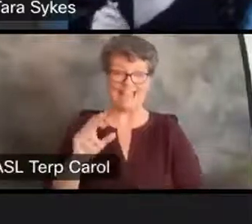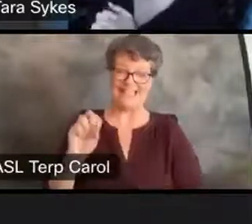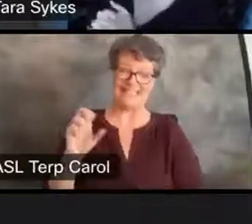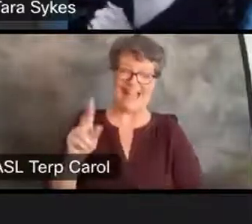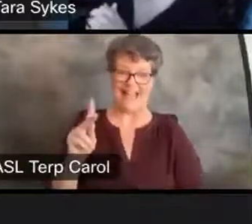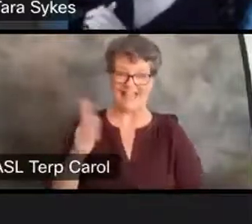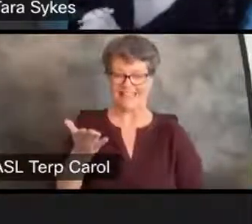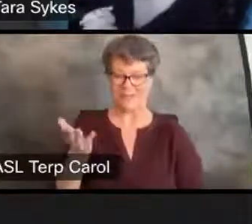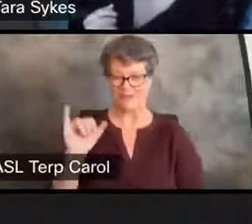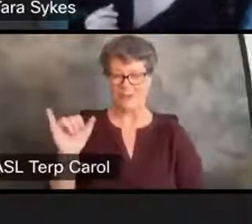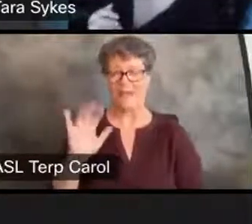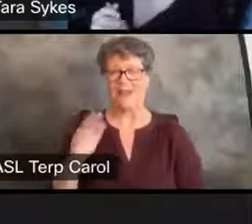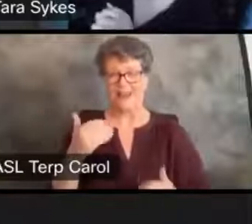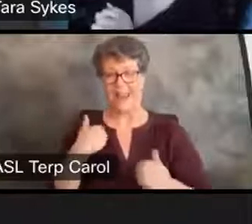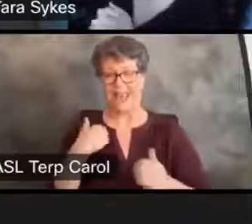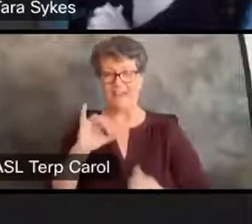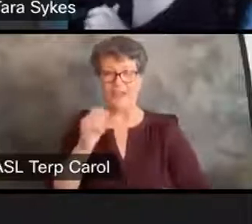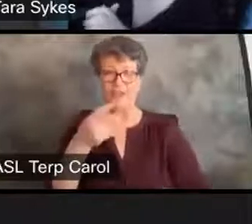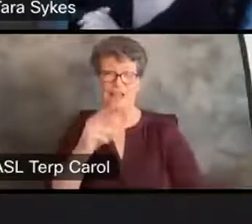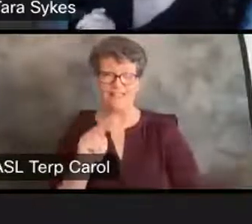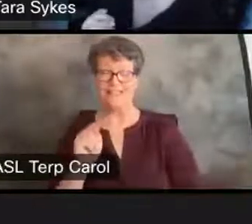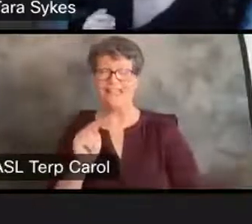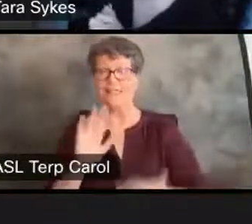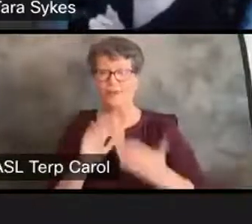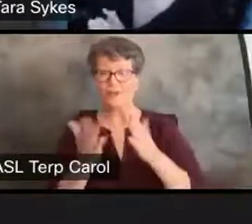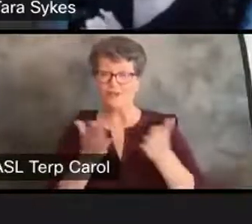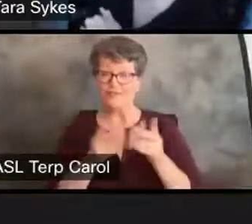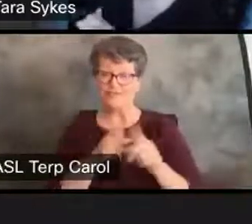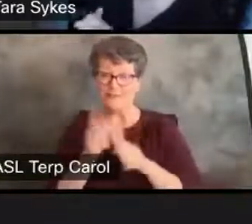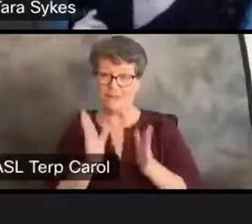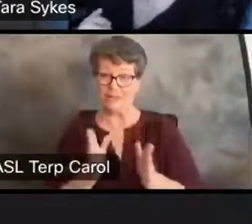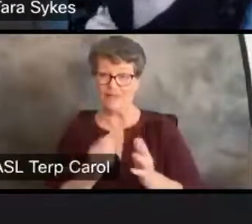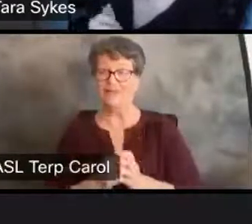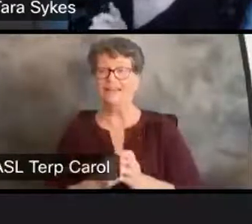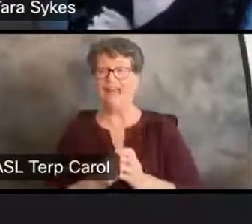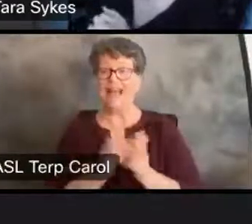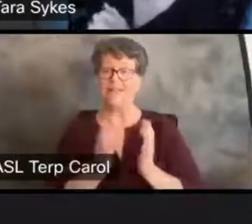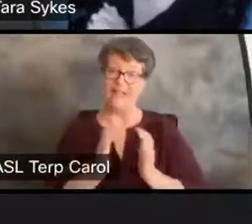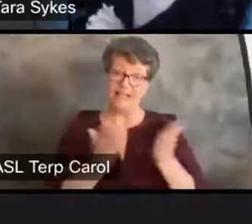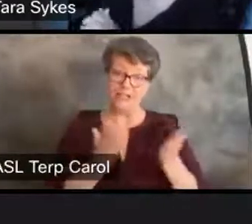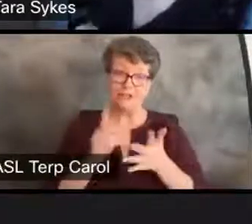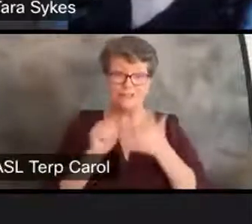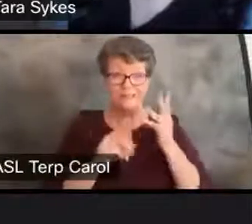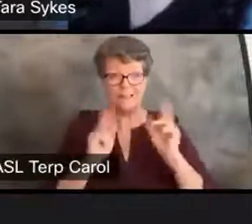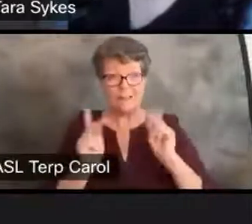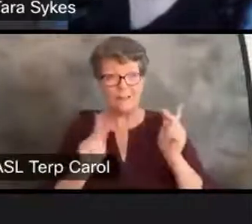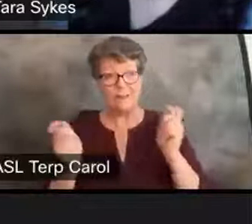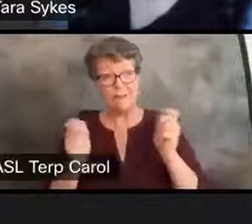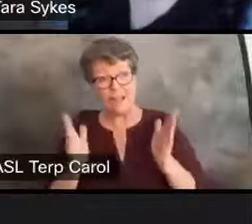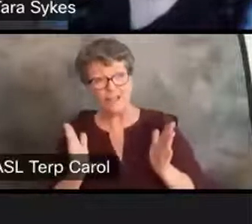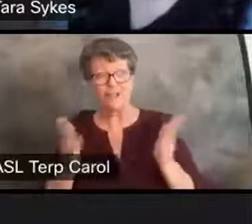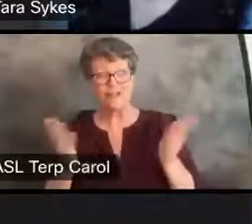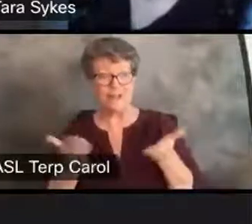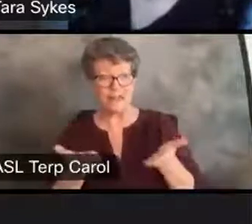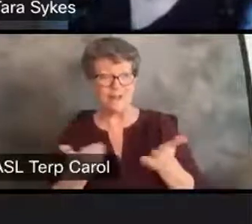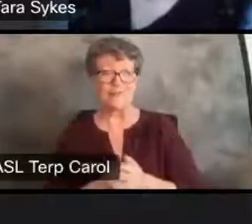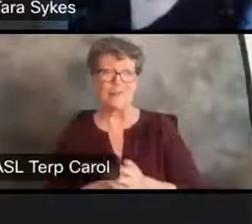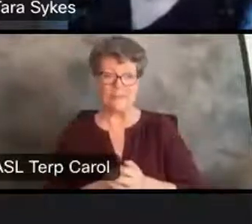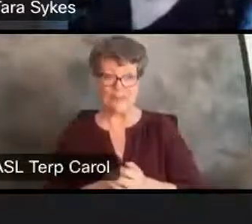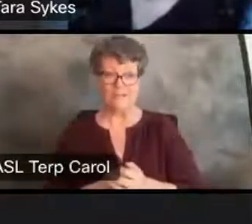our employment specialist that's on this morning. My assistant, Zach, as always, is here as well. And we've got Jason, another community